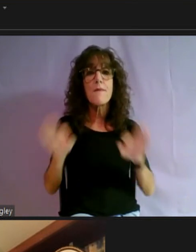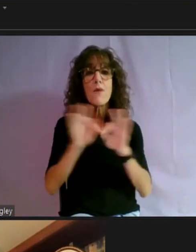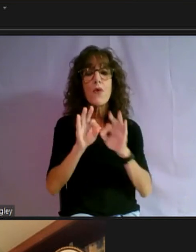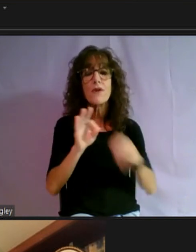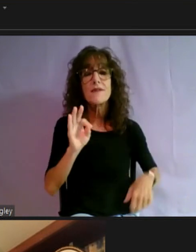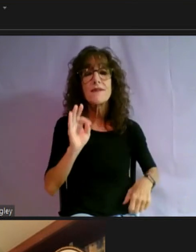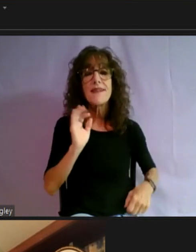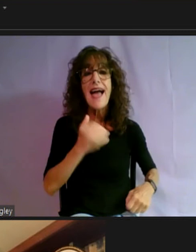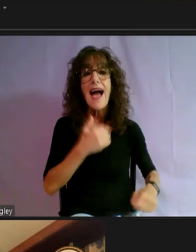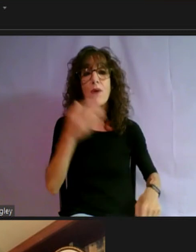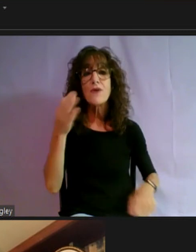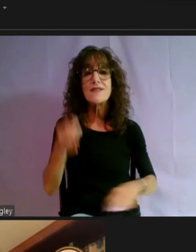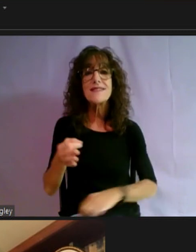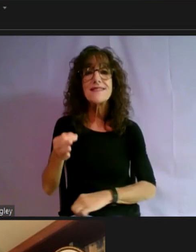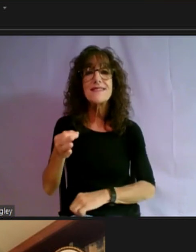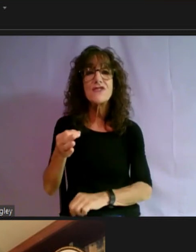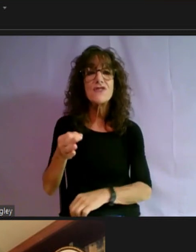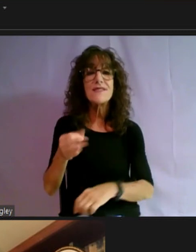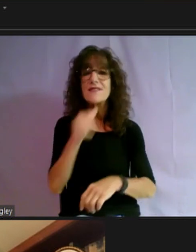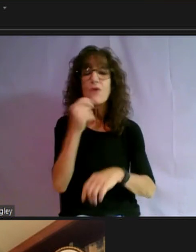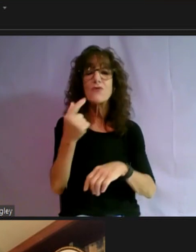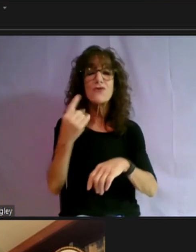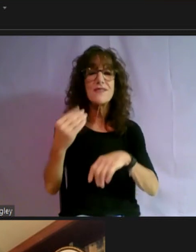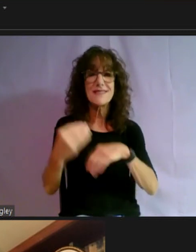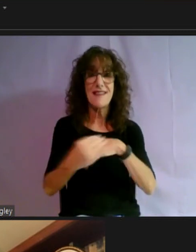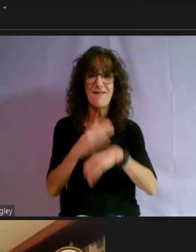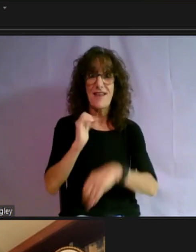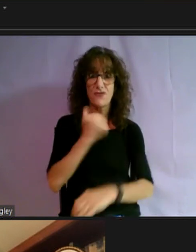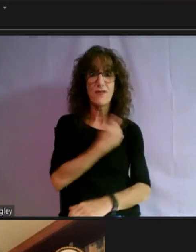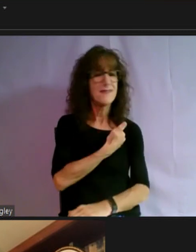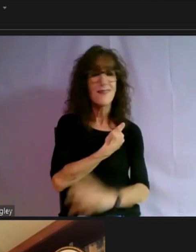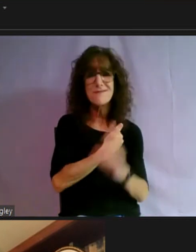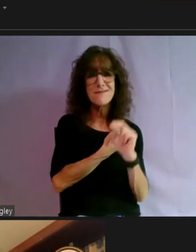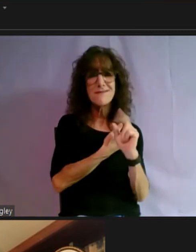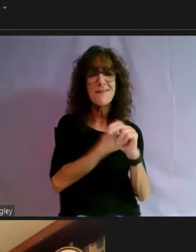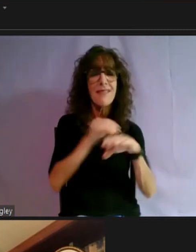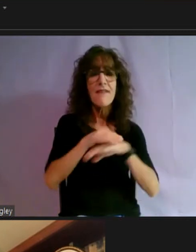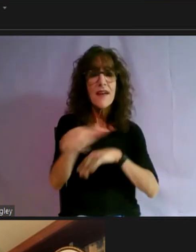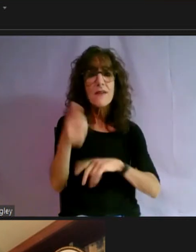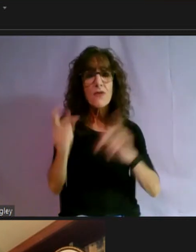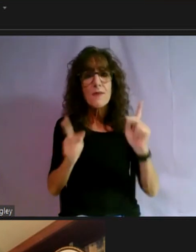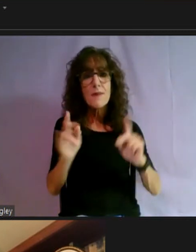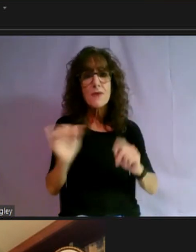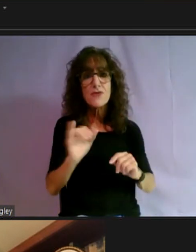our decisions don't just affect ourselves; they affect others, right?